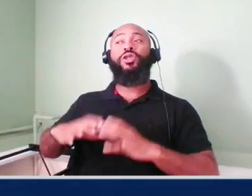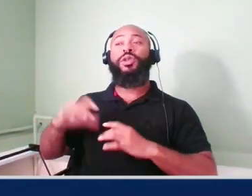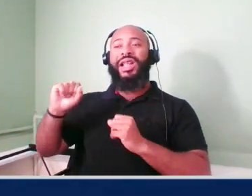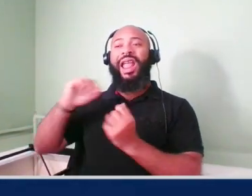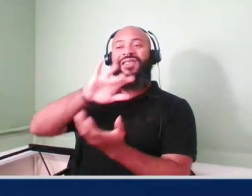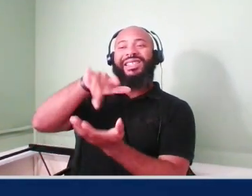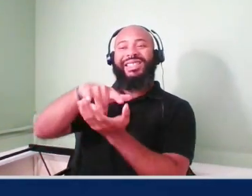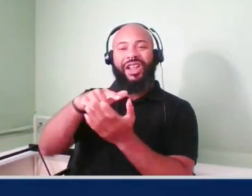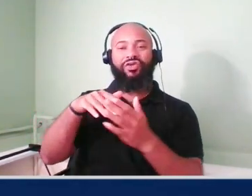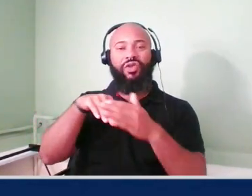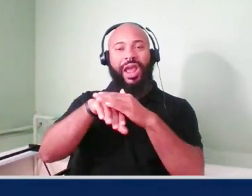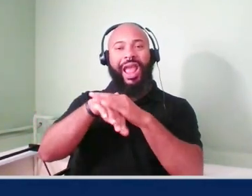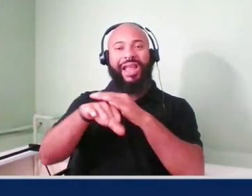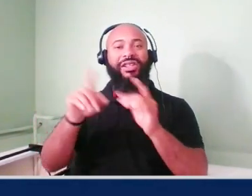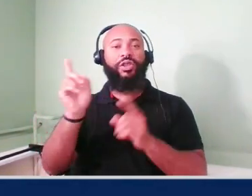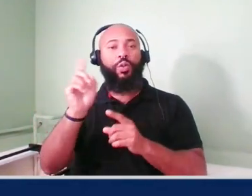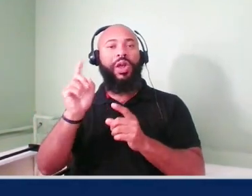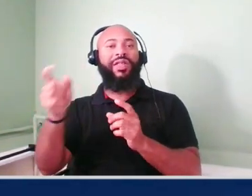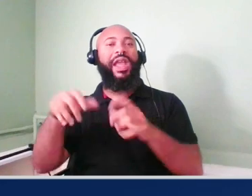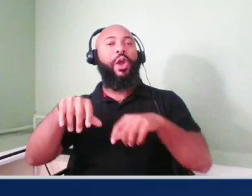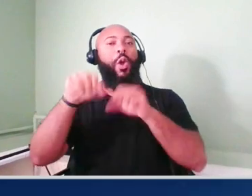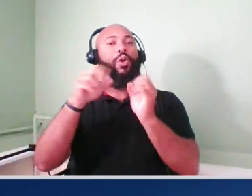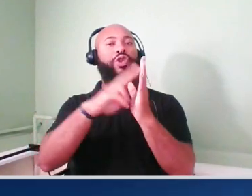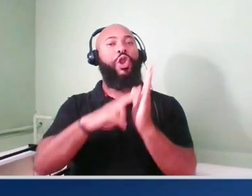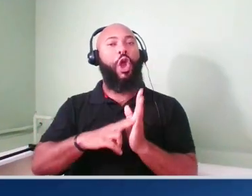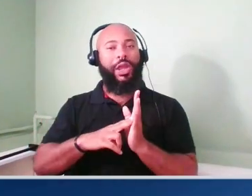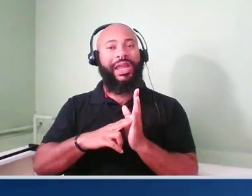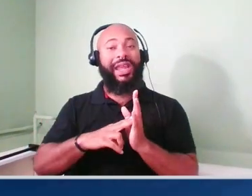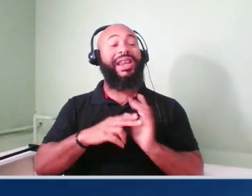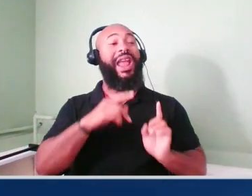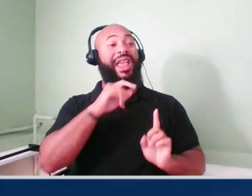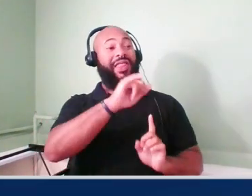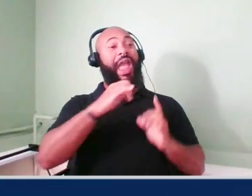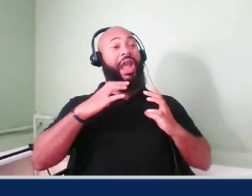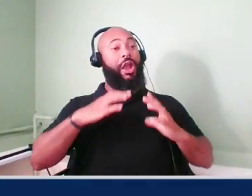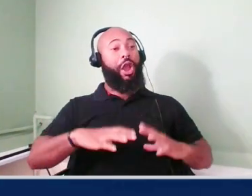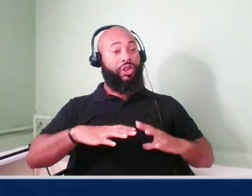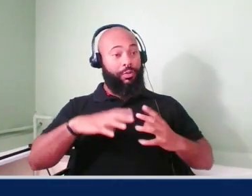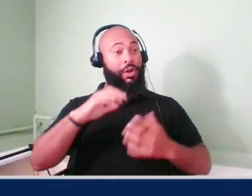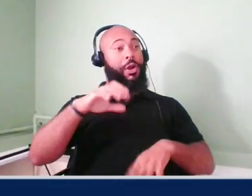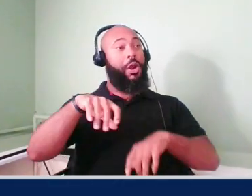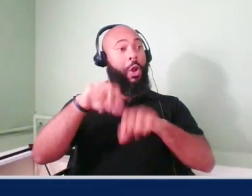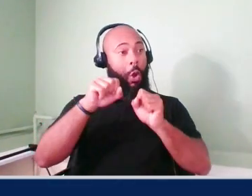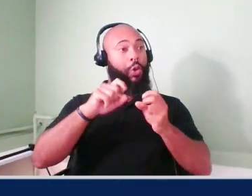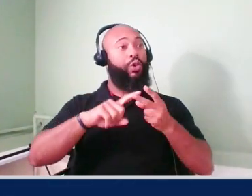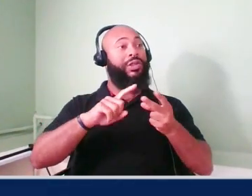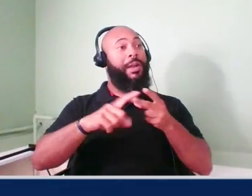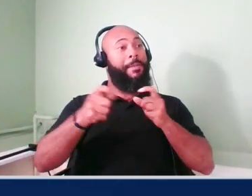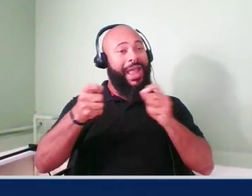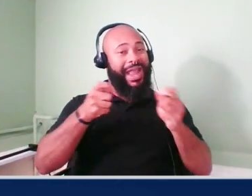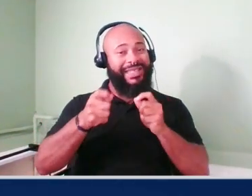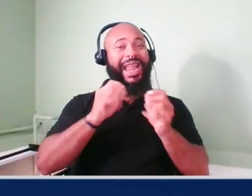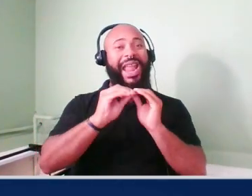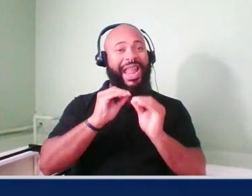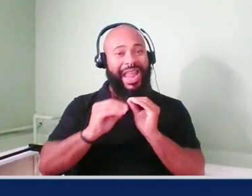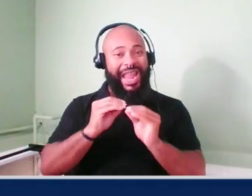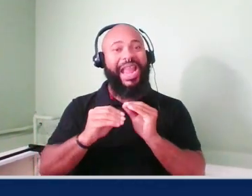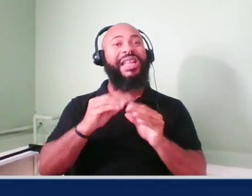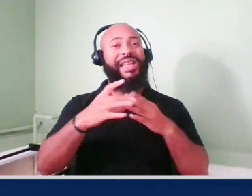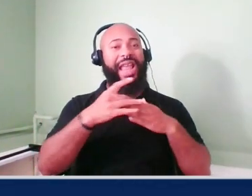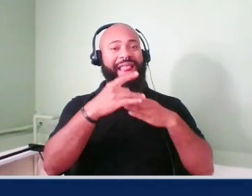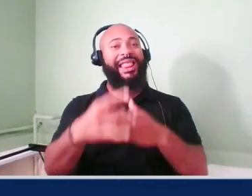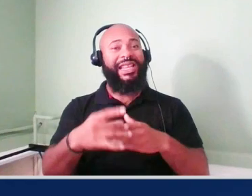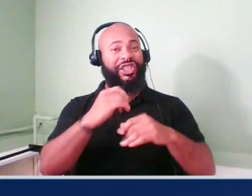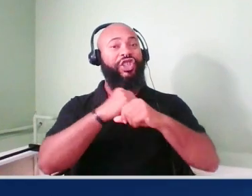to host their logging, for example. And that's a bucket the customer creates, the customer configures, the customer maintains the security posture and configuration cut. Yes.